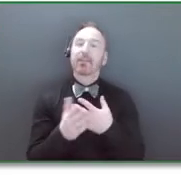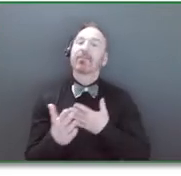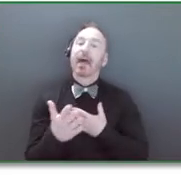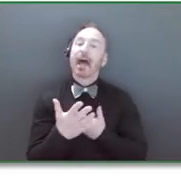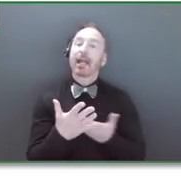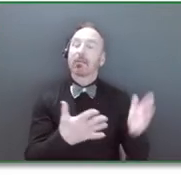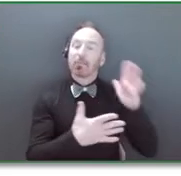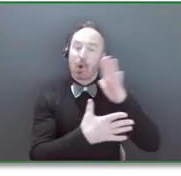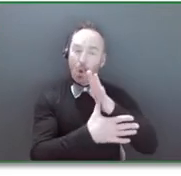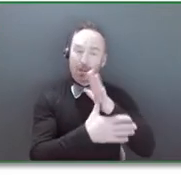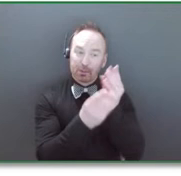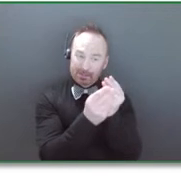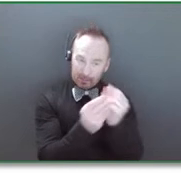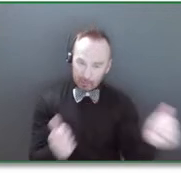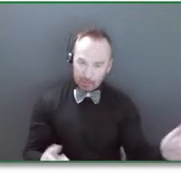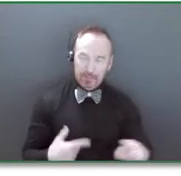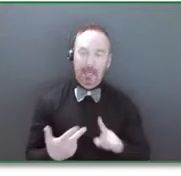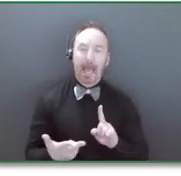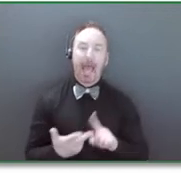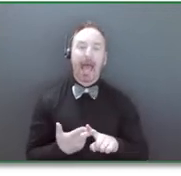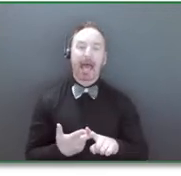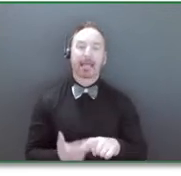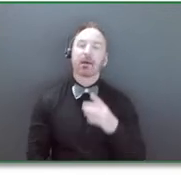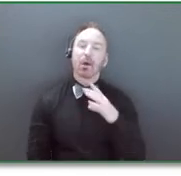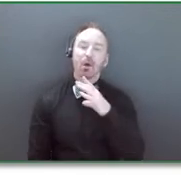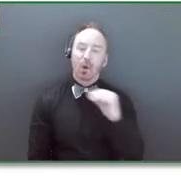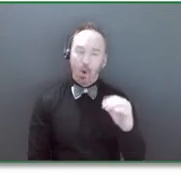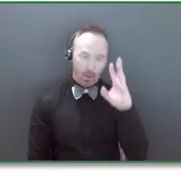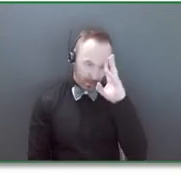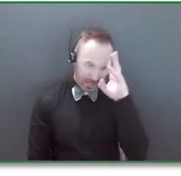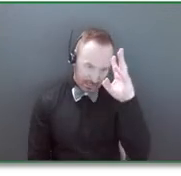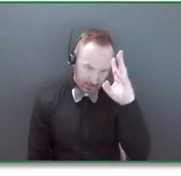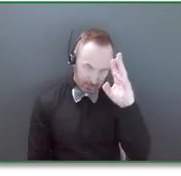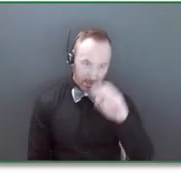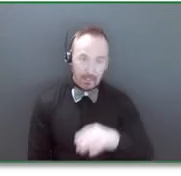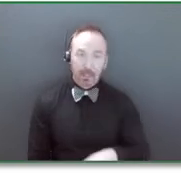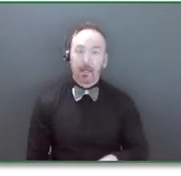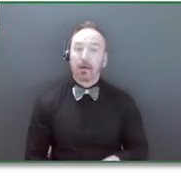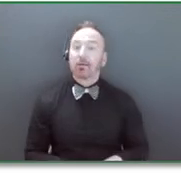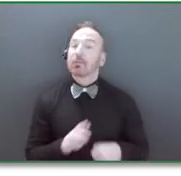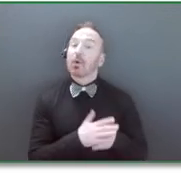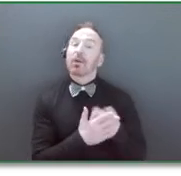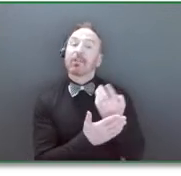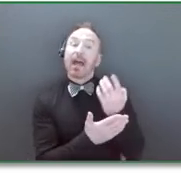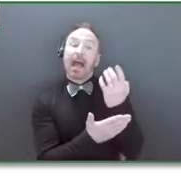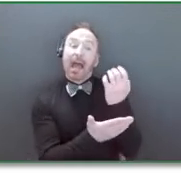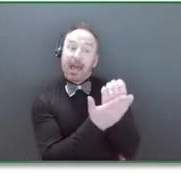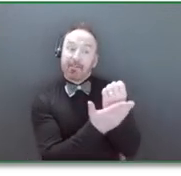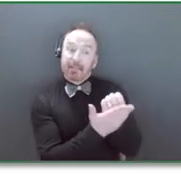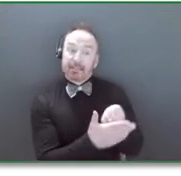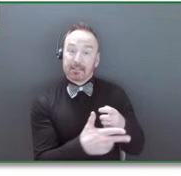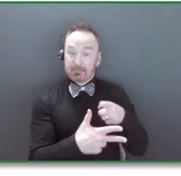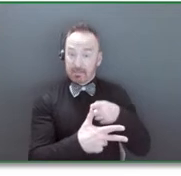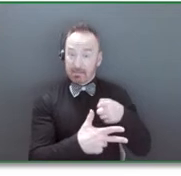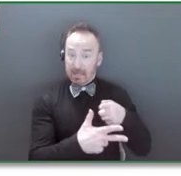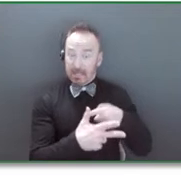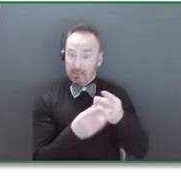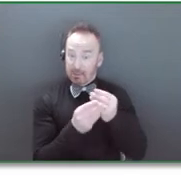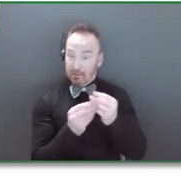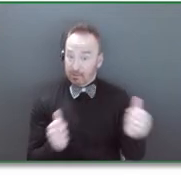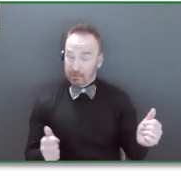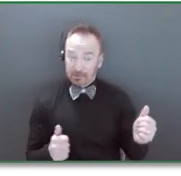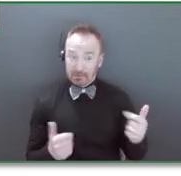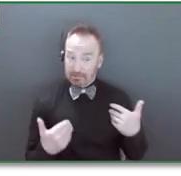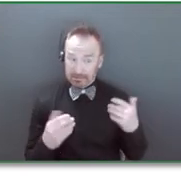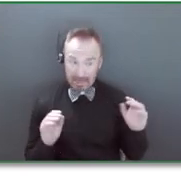if all we did was to tell the organisation what was wrong if we weren't able to provide evidence-based solutions. And over the last couple of days, there